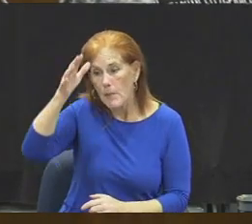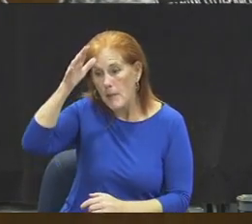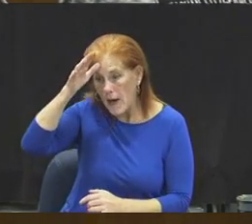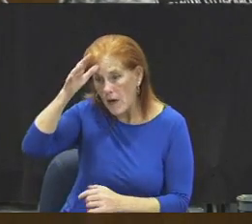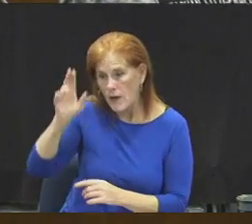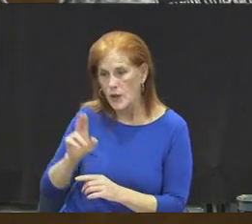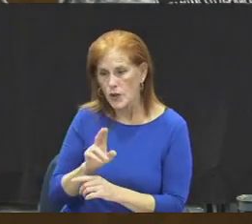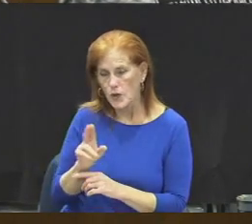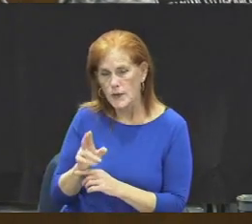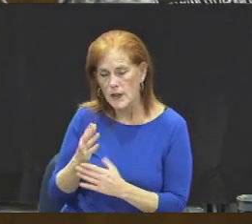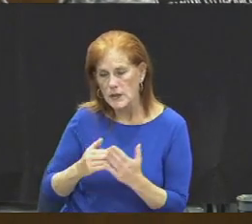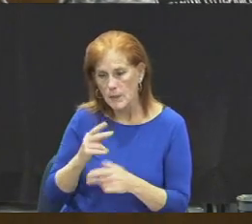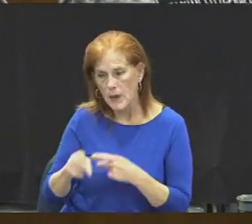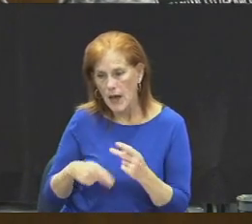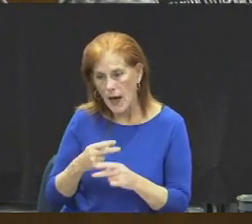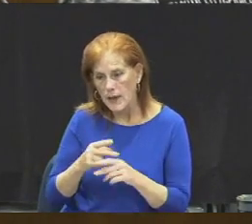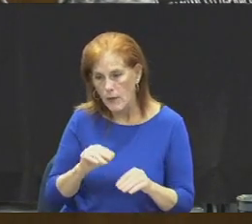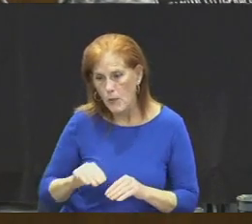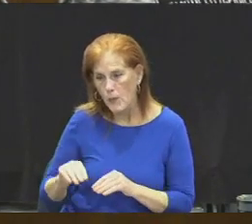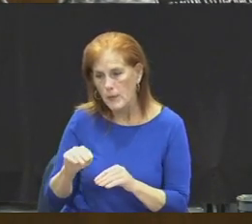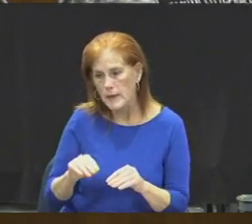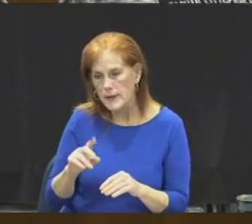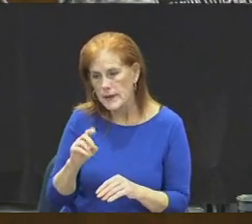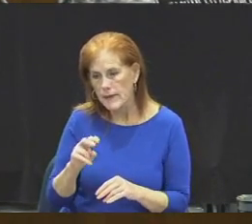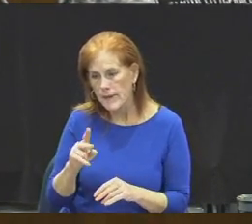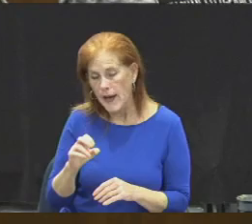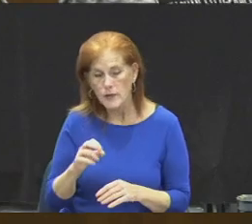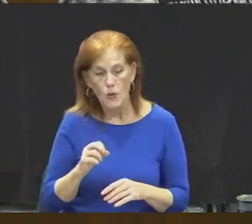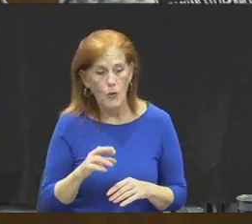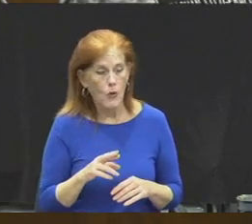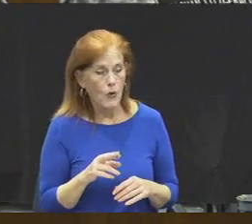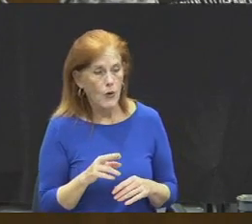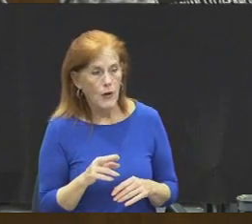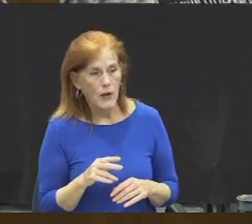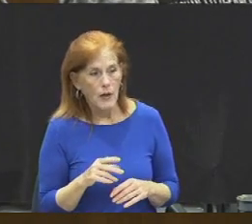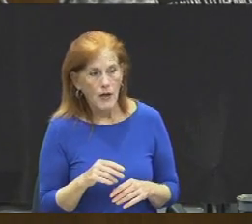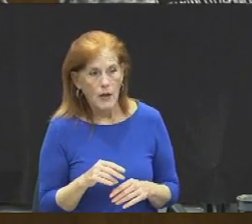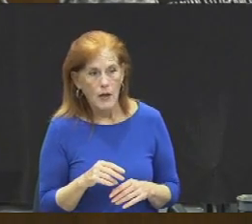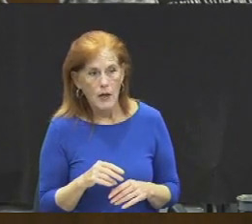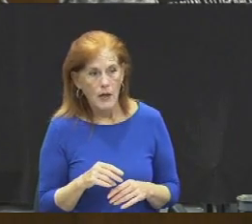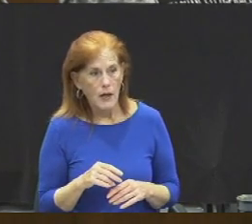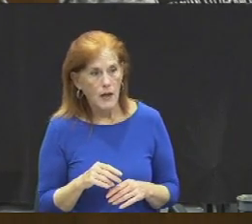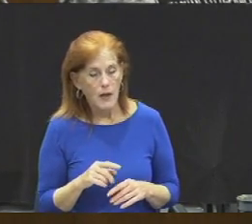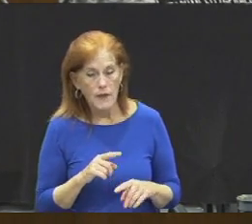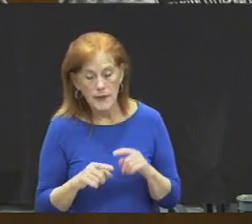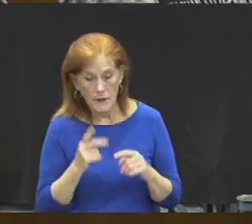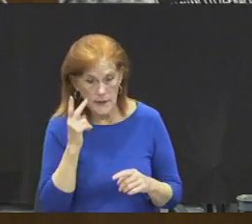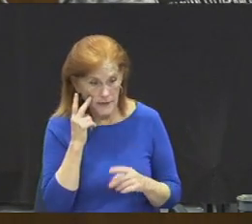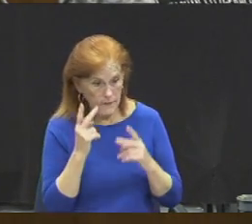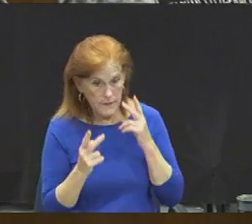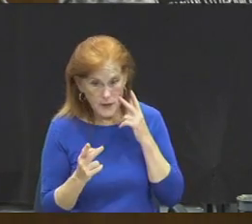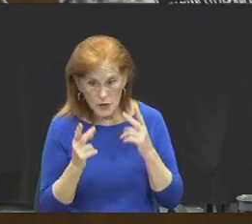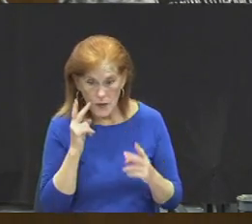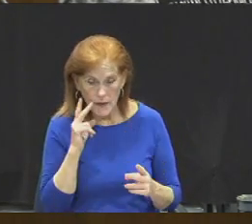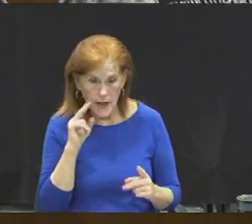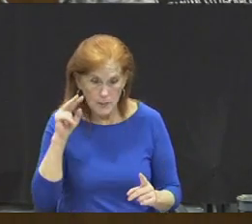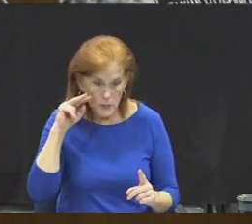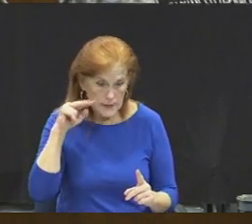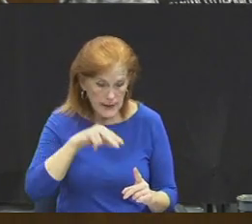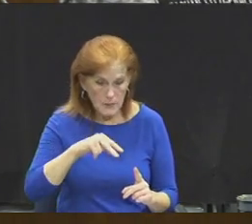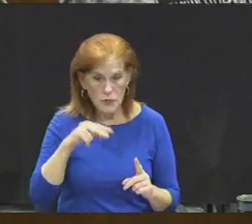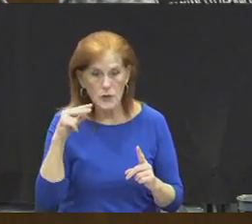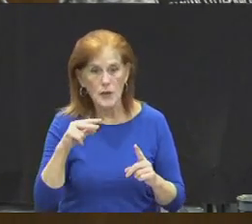the mobility device, or the difference in vision ability and perceptions,